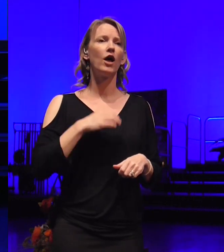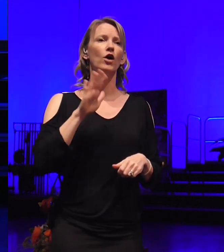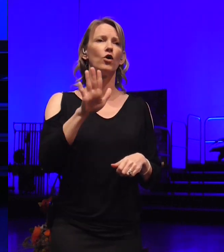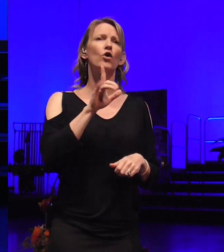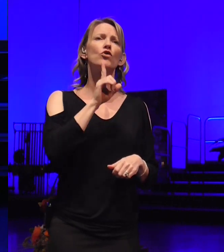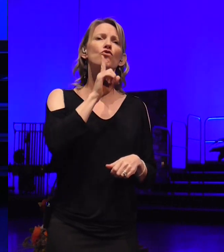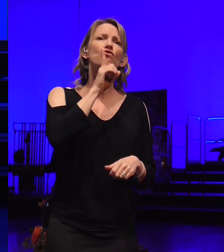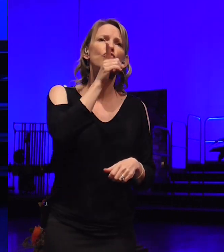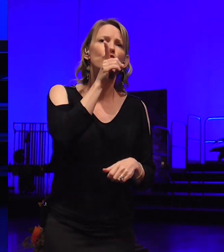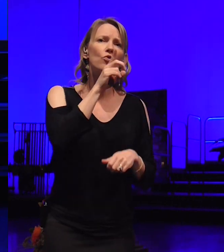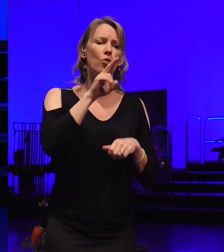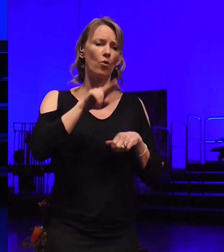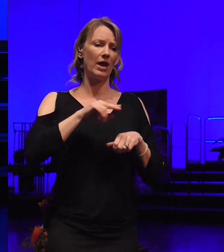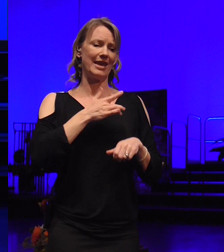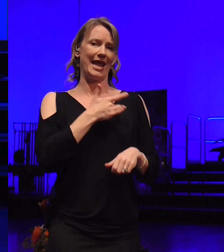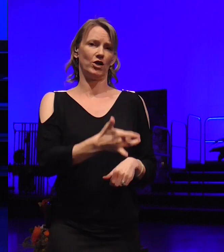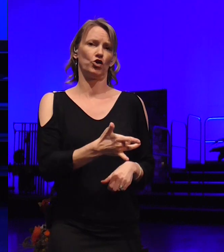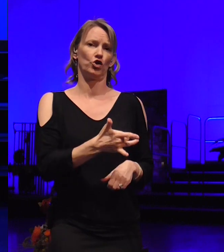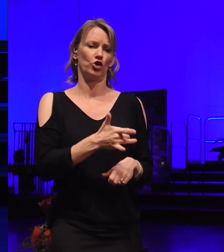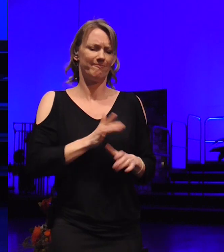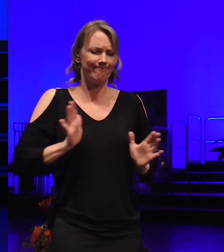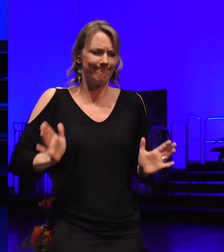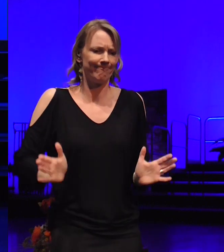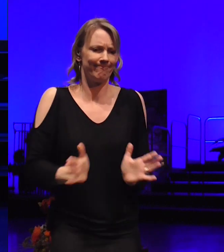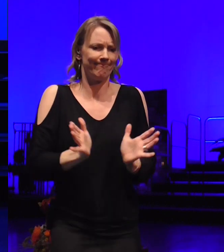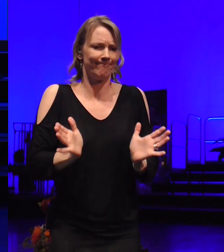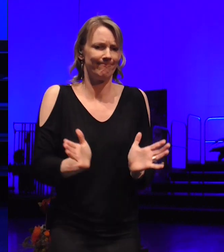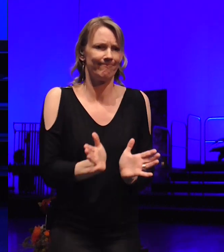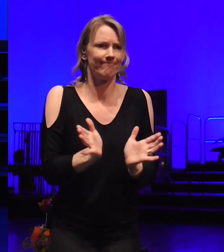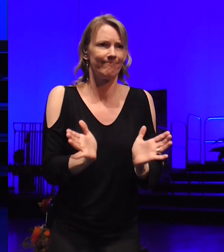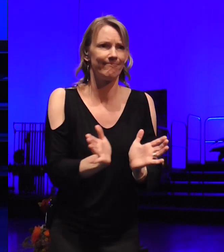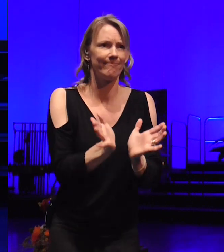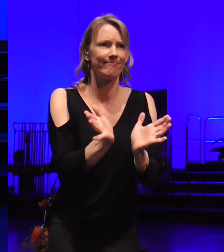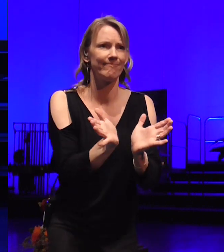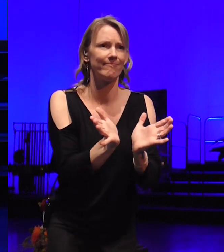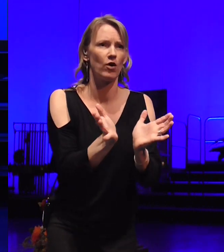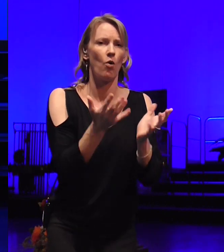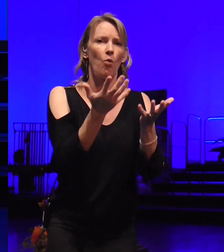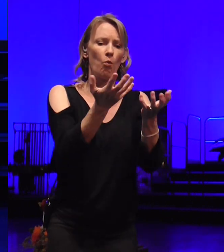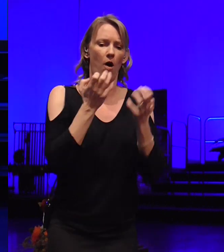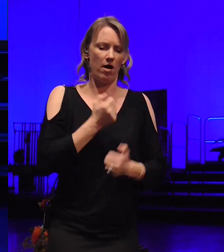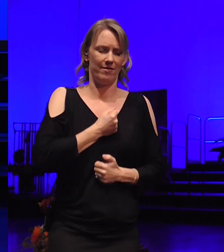nudges of your true nature wanting to be known.